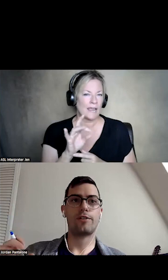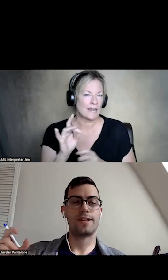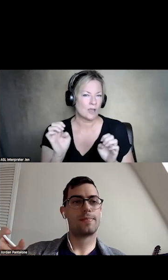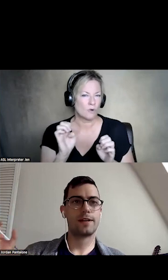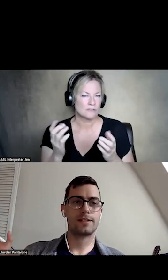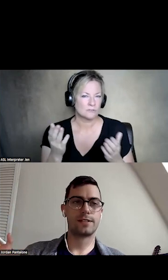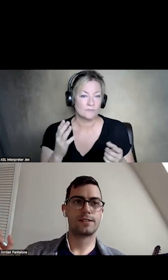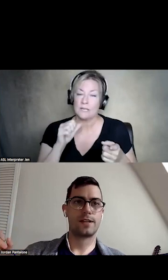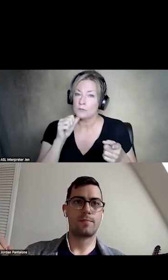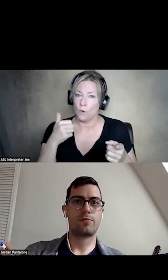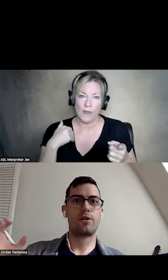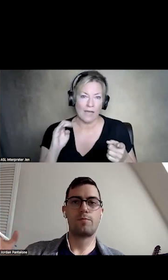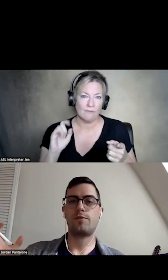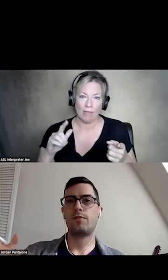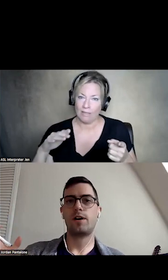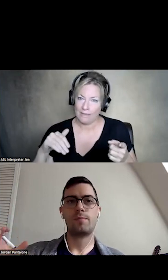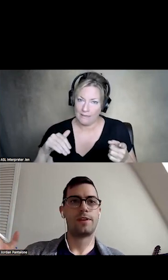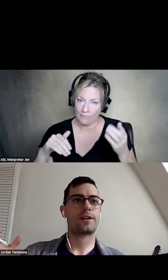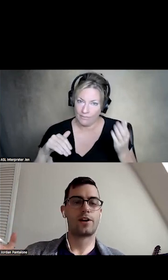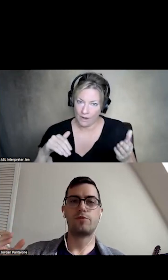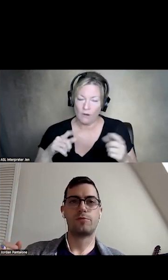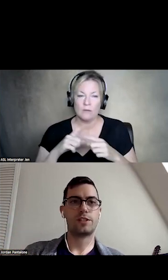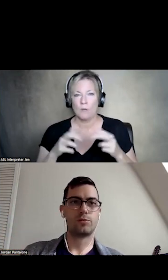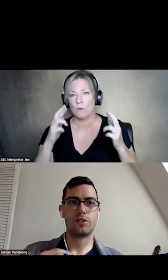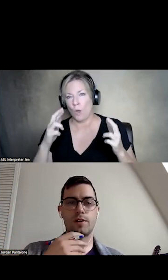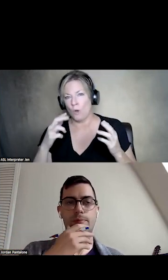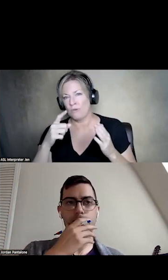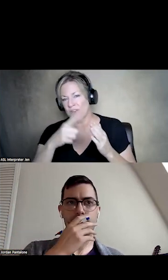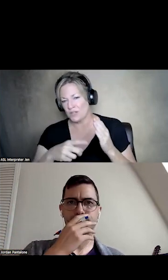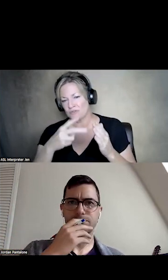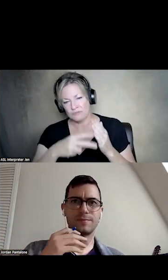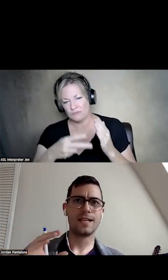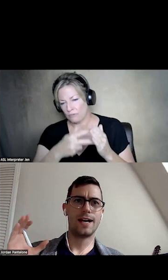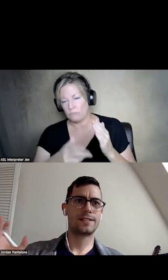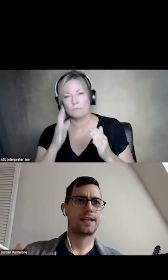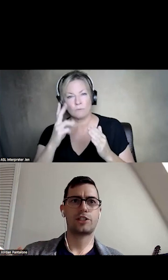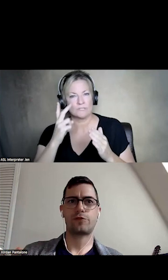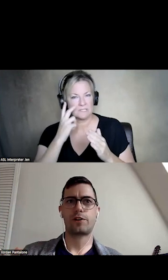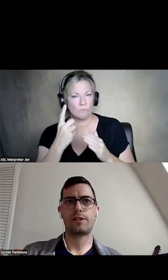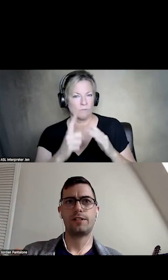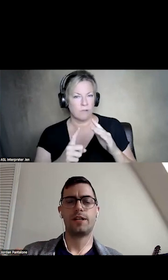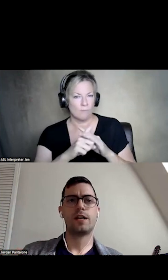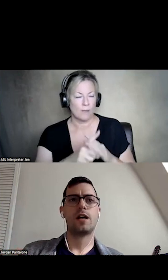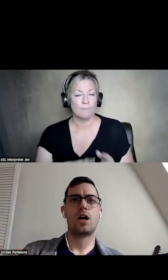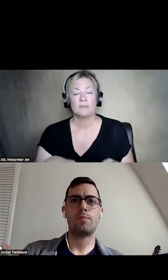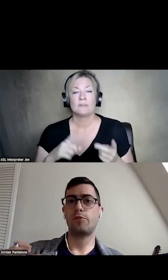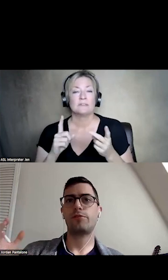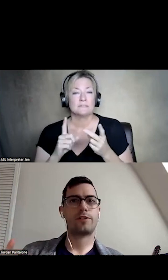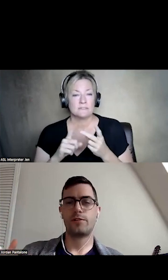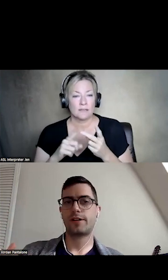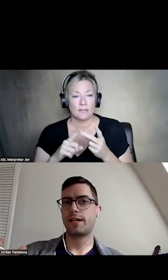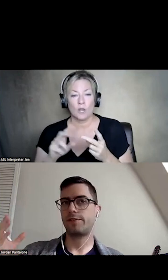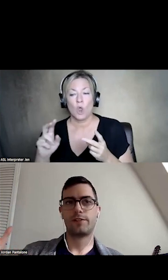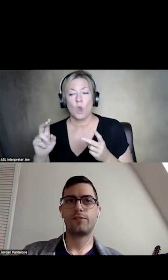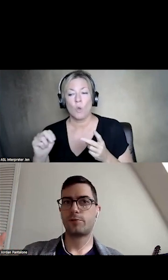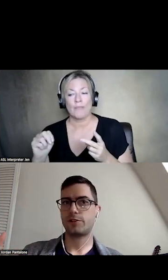bill there yet that exists, but we're hopeful in the next couple of weeks we'll see one pop up. And second, just very quickly, North